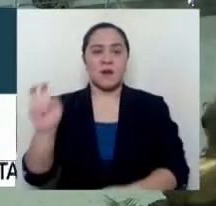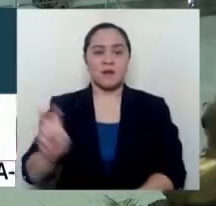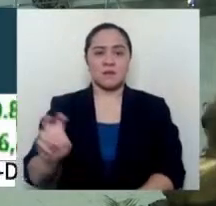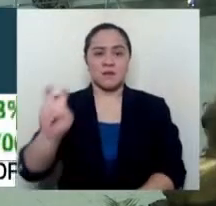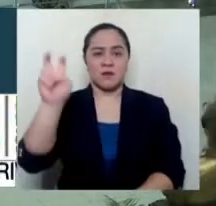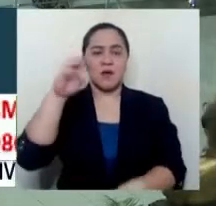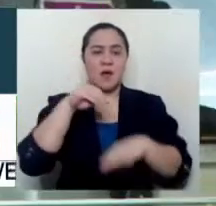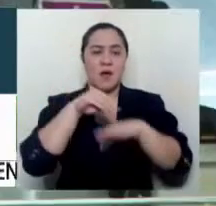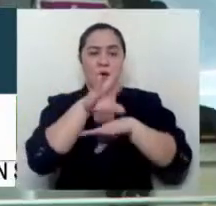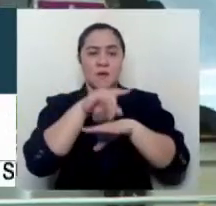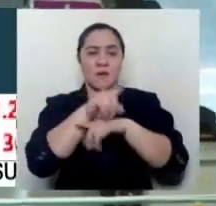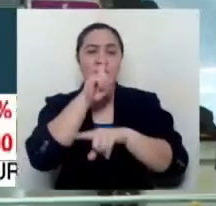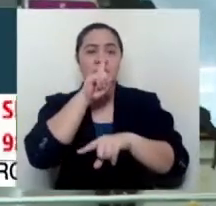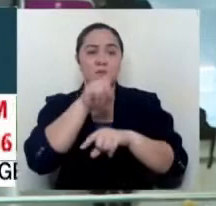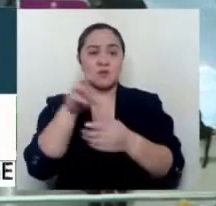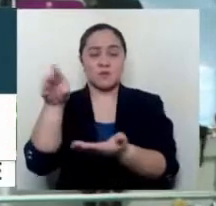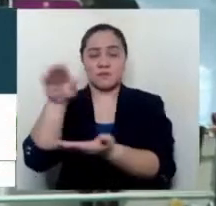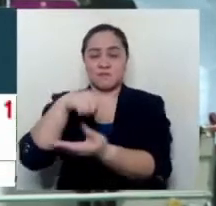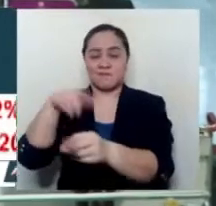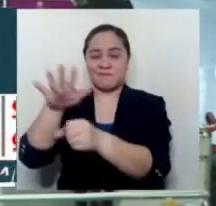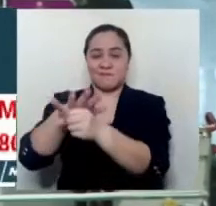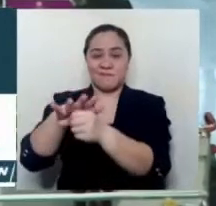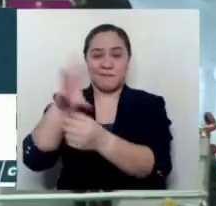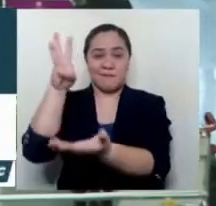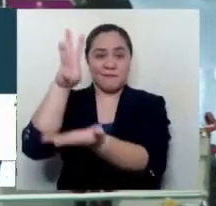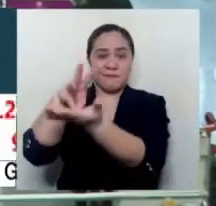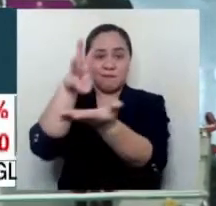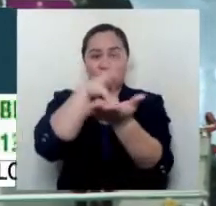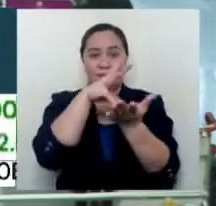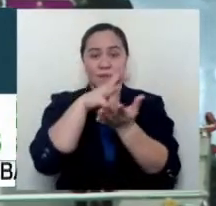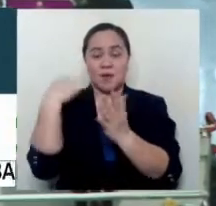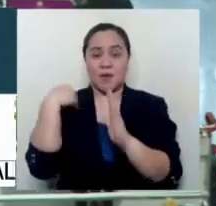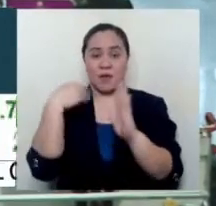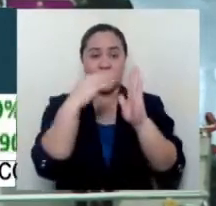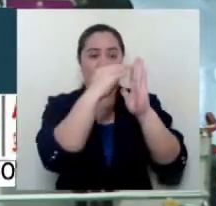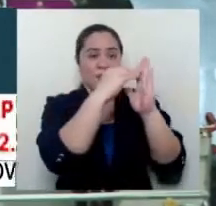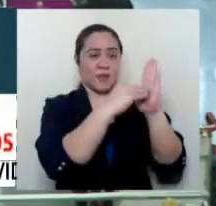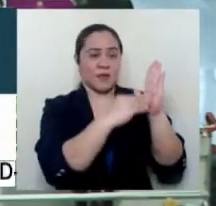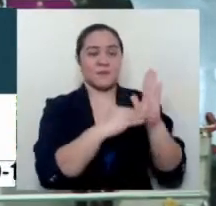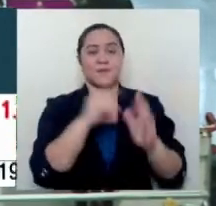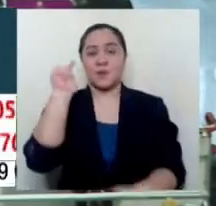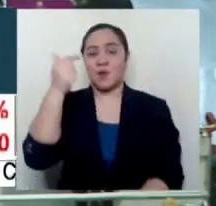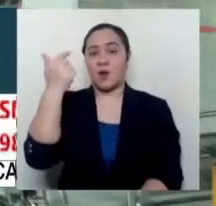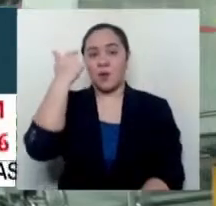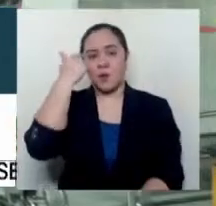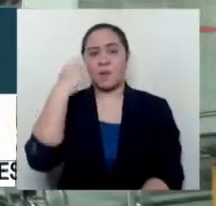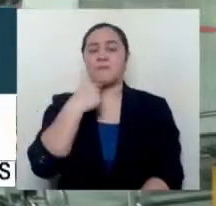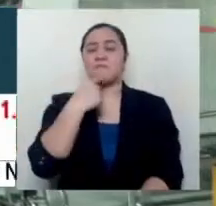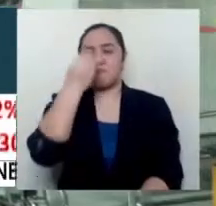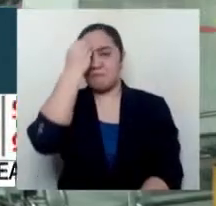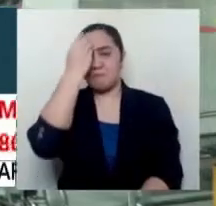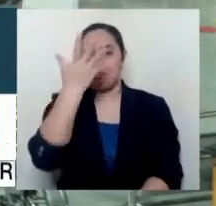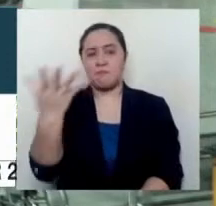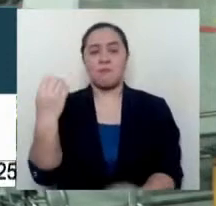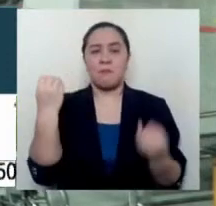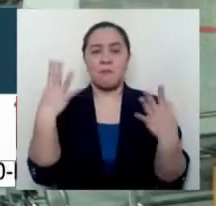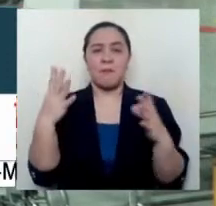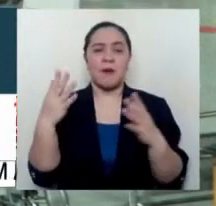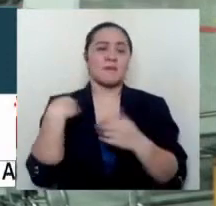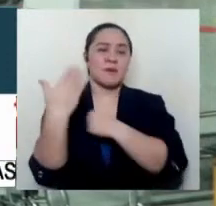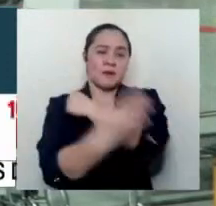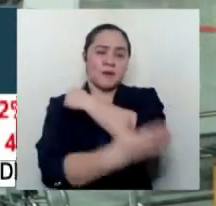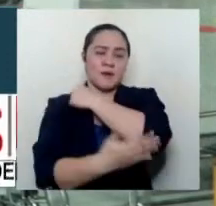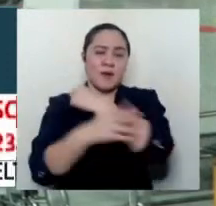to check if their destination country is part of the current list. Government says it is already talking to more countries to accept